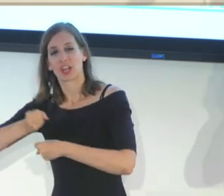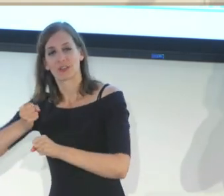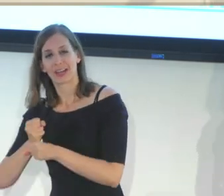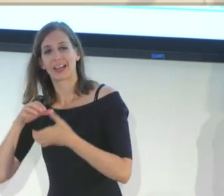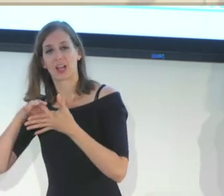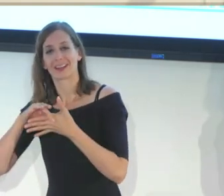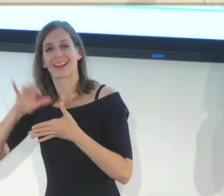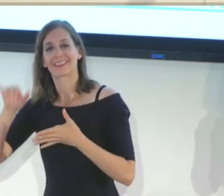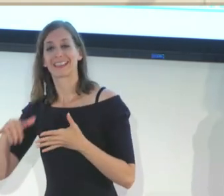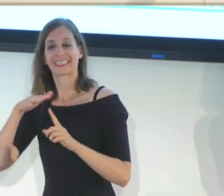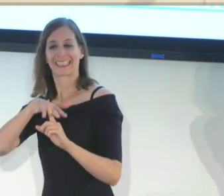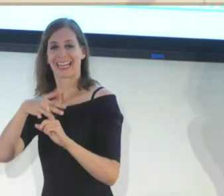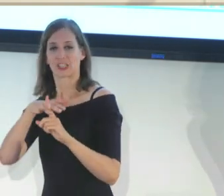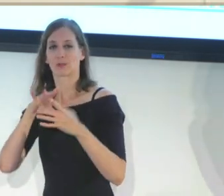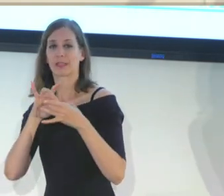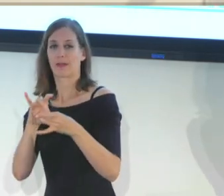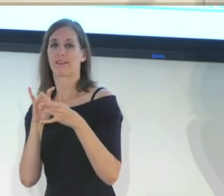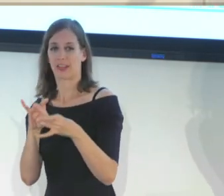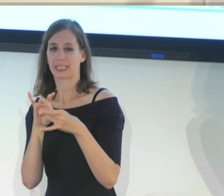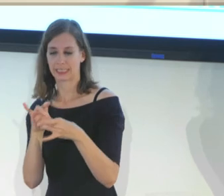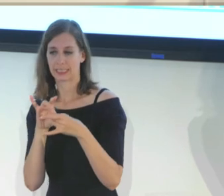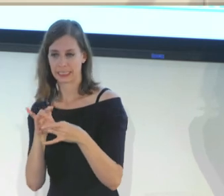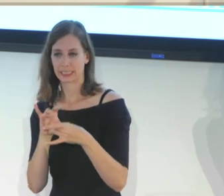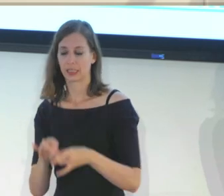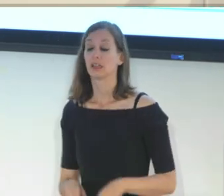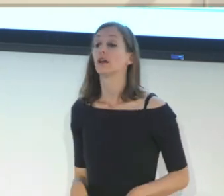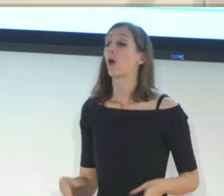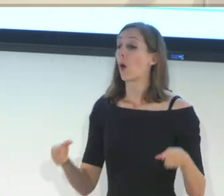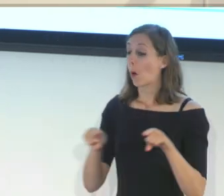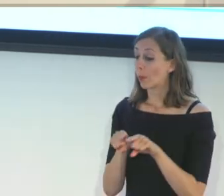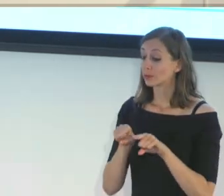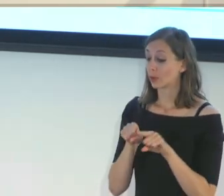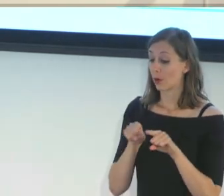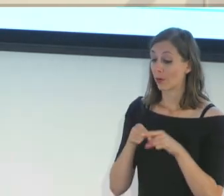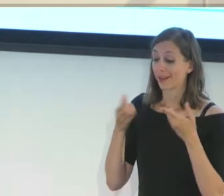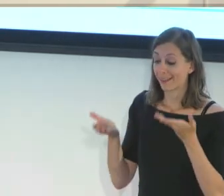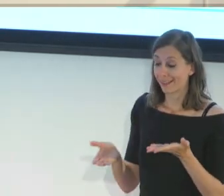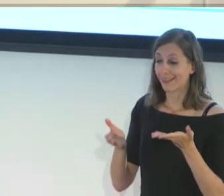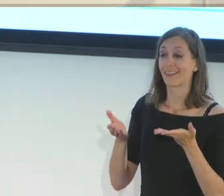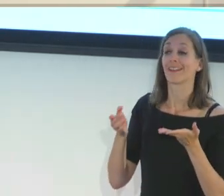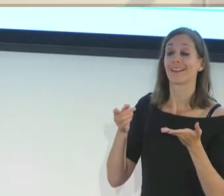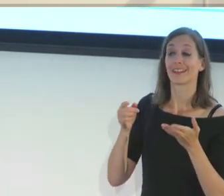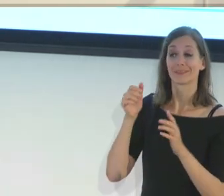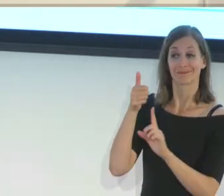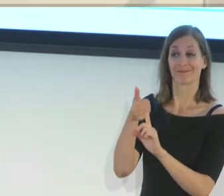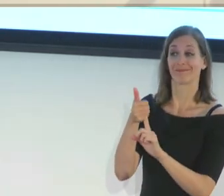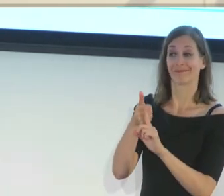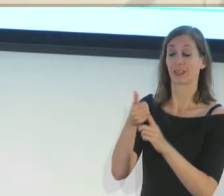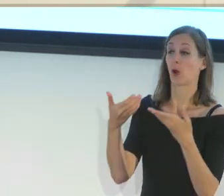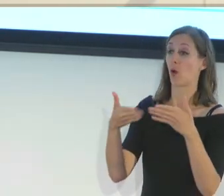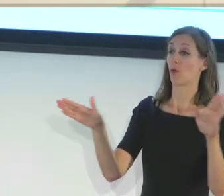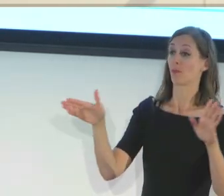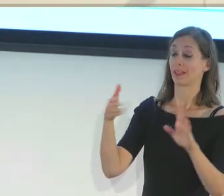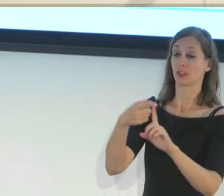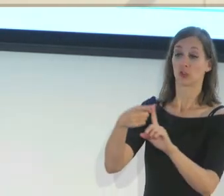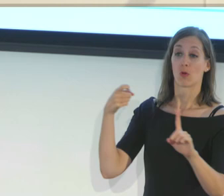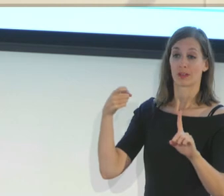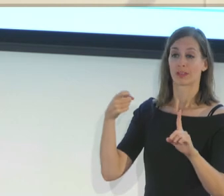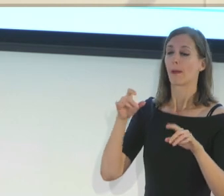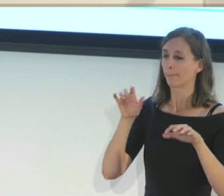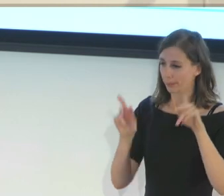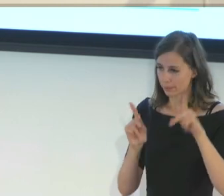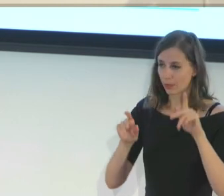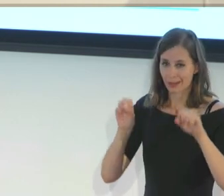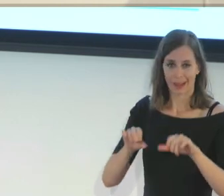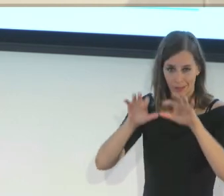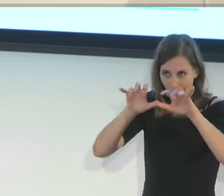contextually relevant. And because it's open source, ideally, people can write their own components that work for them.